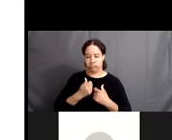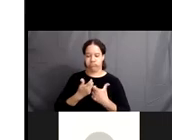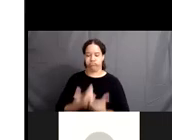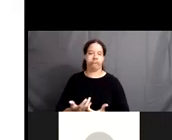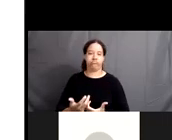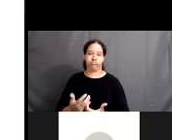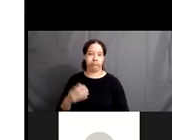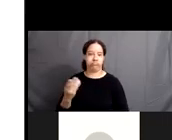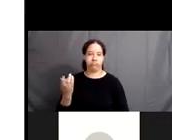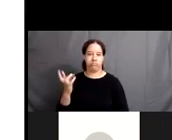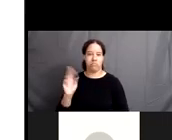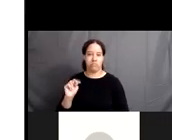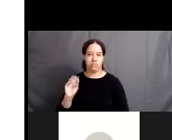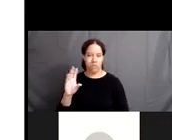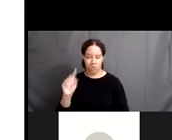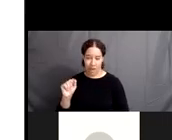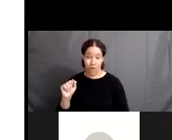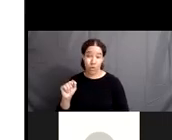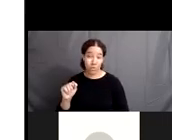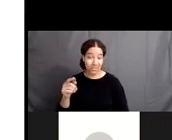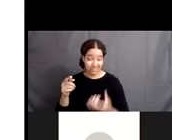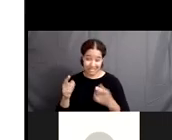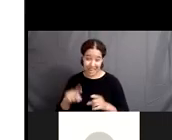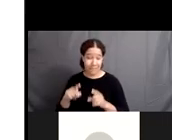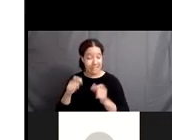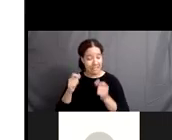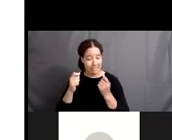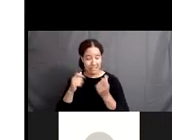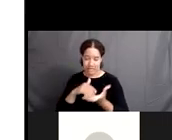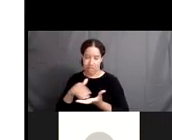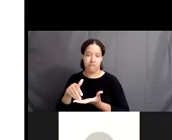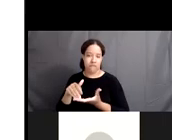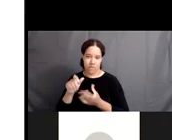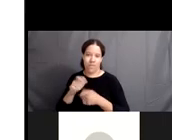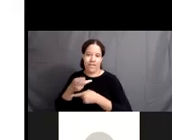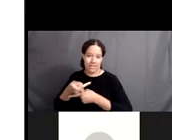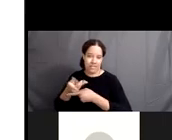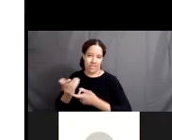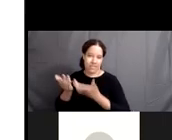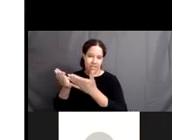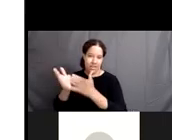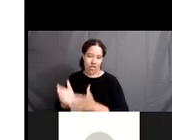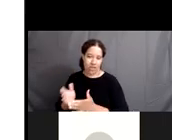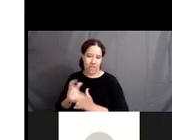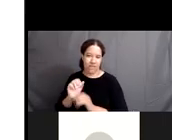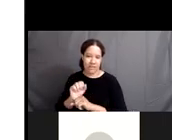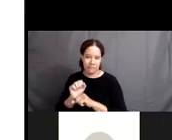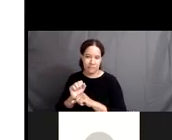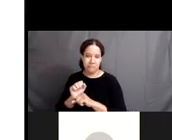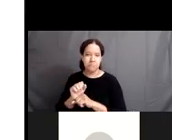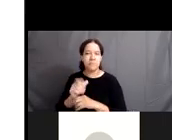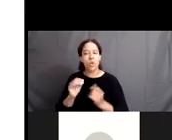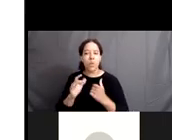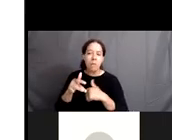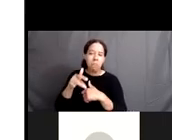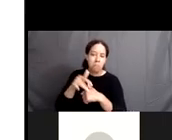is very common in caregiving roles, obviously. And we did touch on this, but I'm just wondering if there's more to expand and